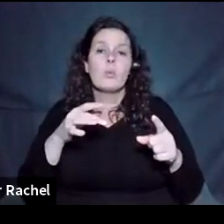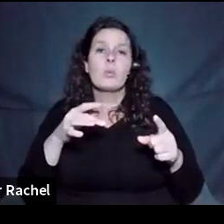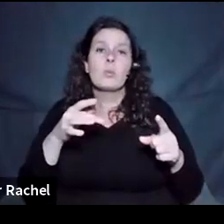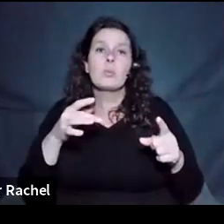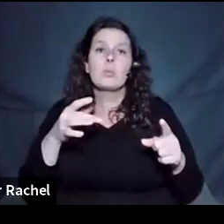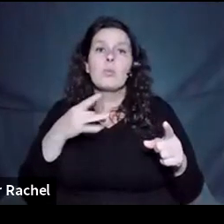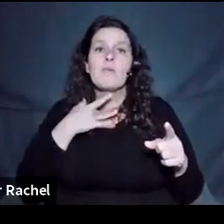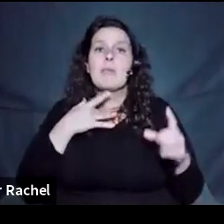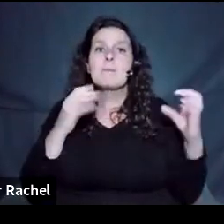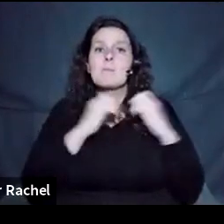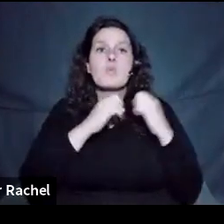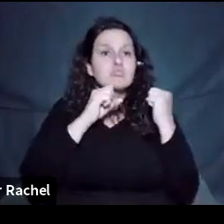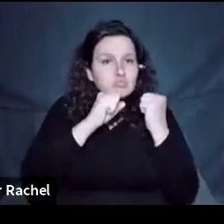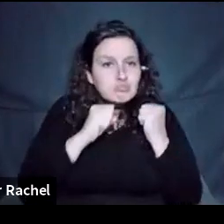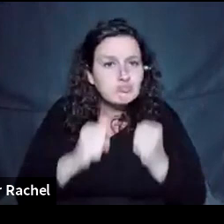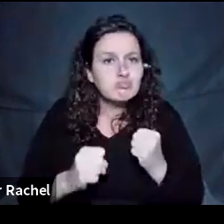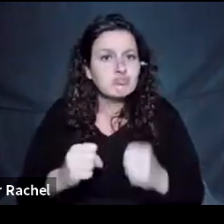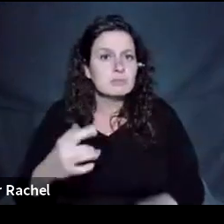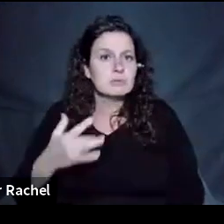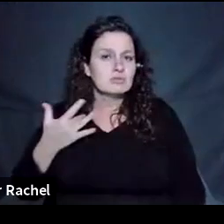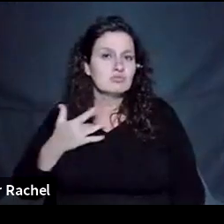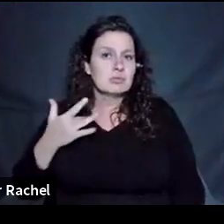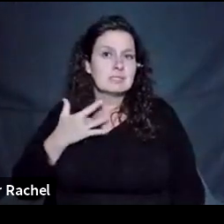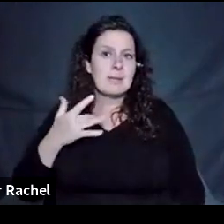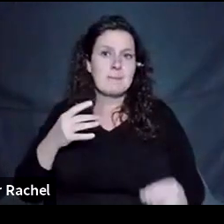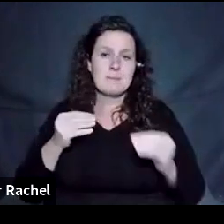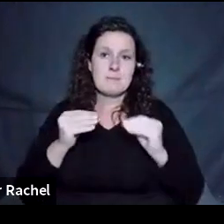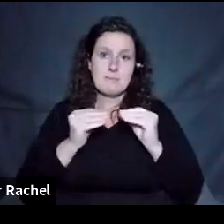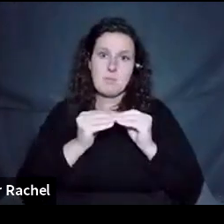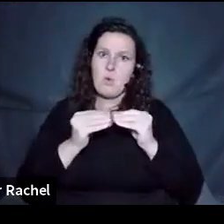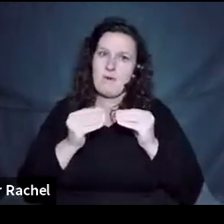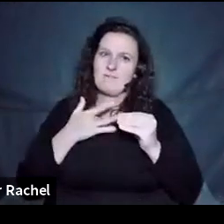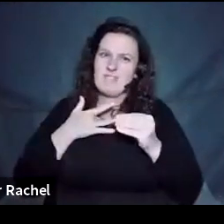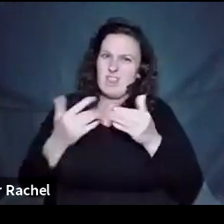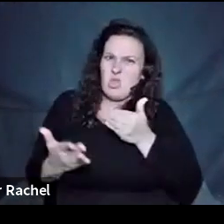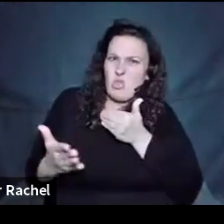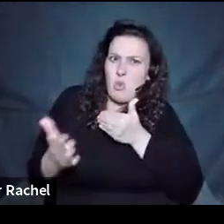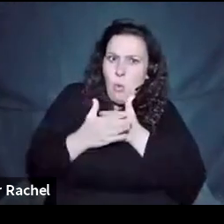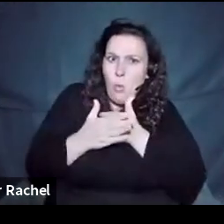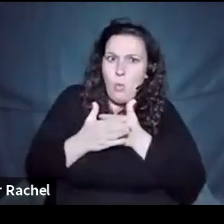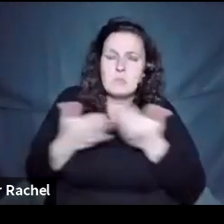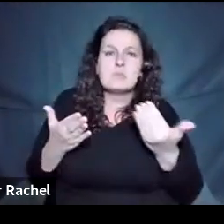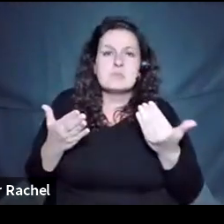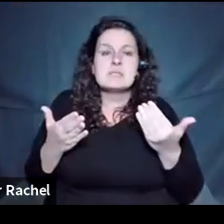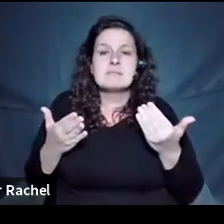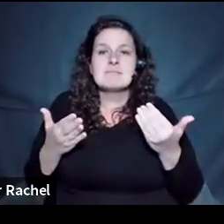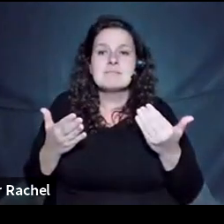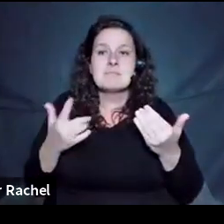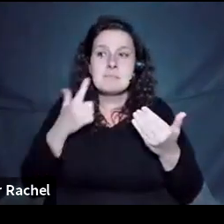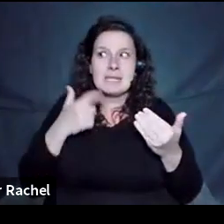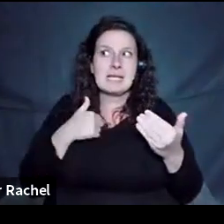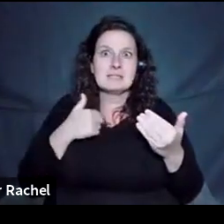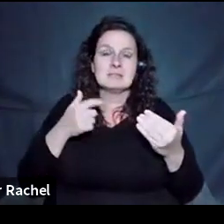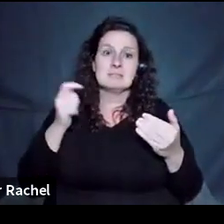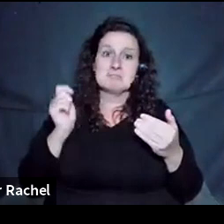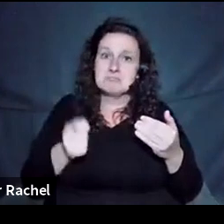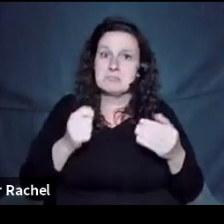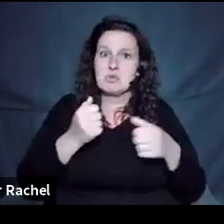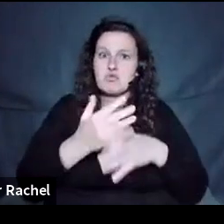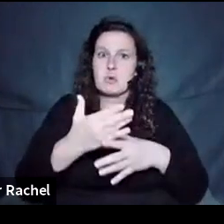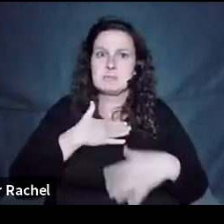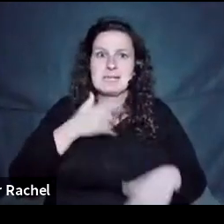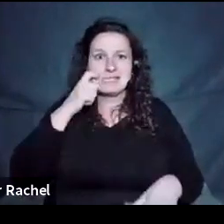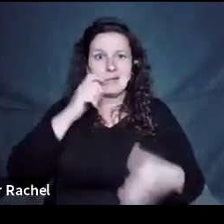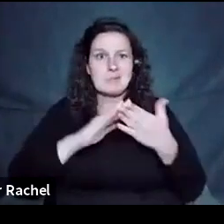a heightened sensation, a heightened sense of intimacy because I had been so sensitized. And he would